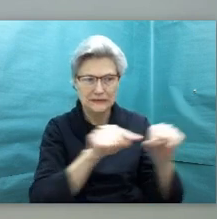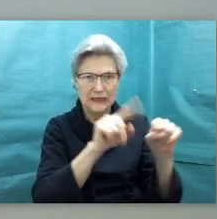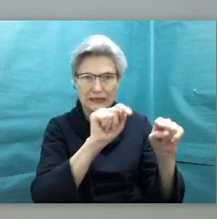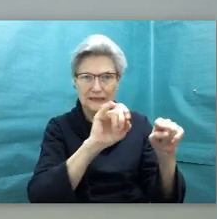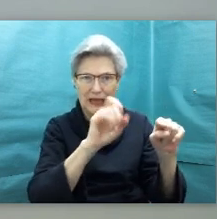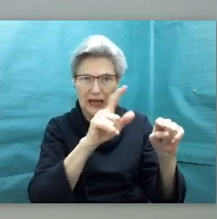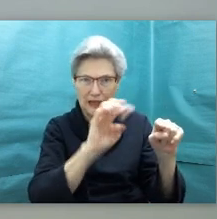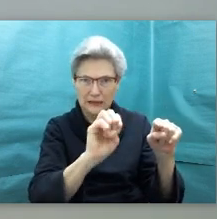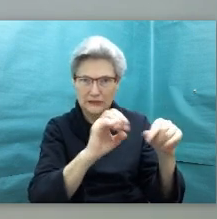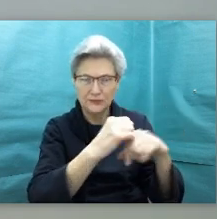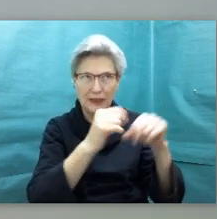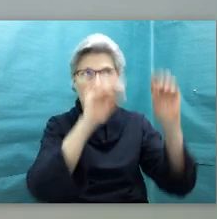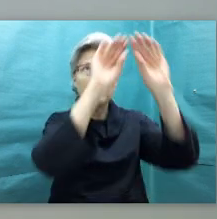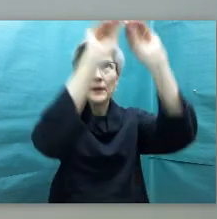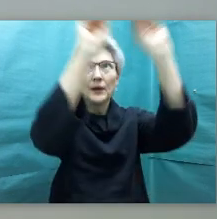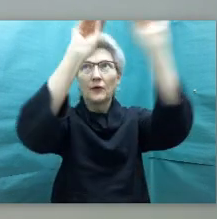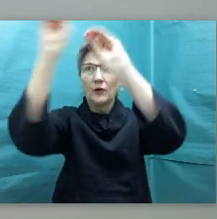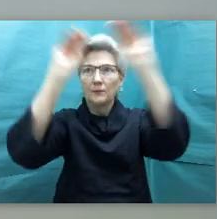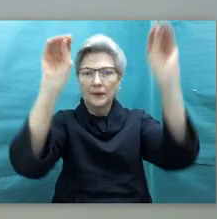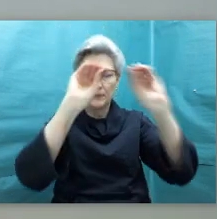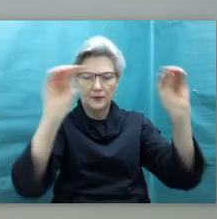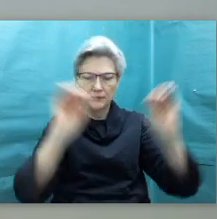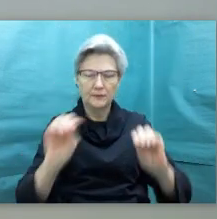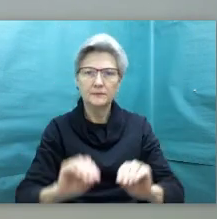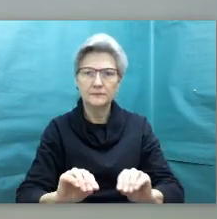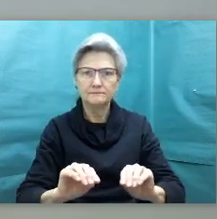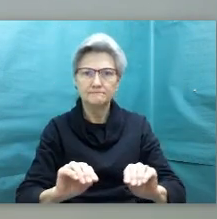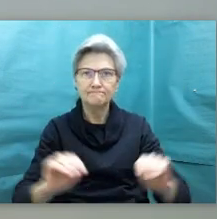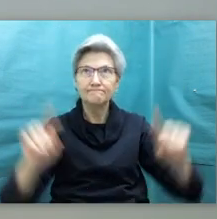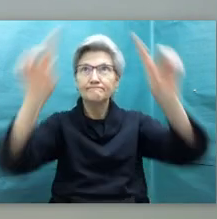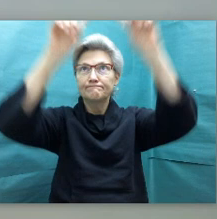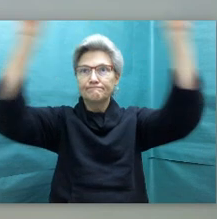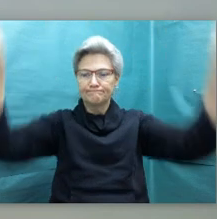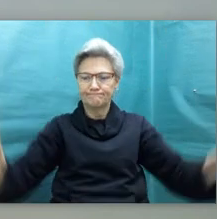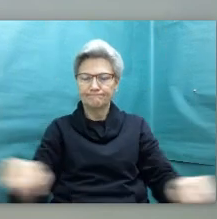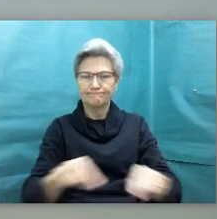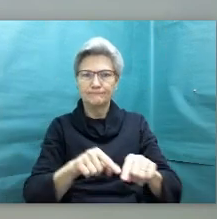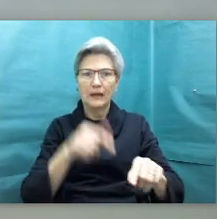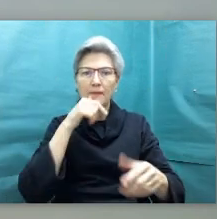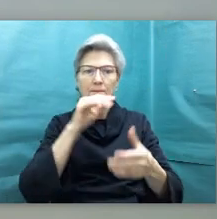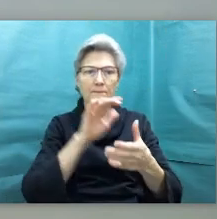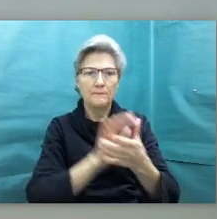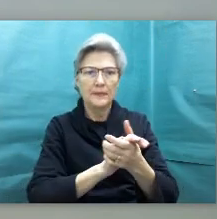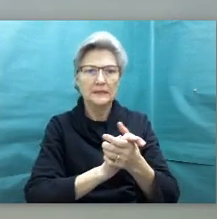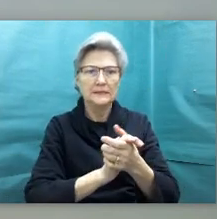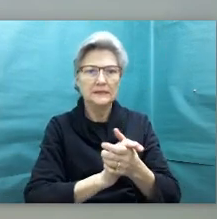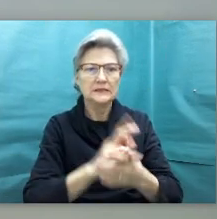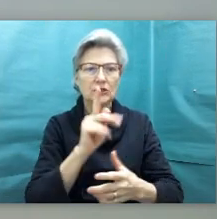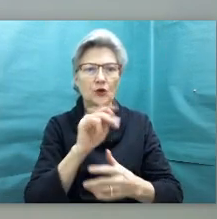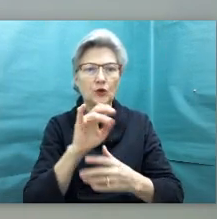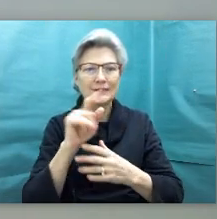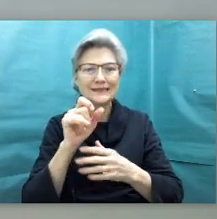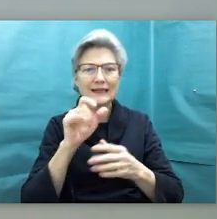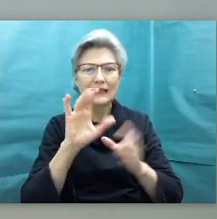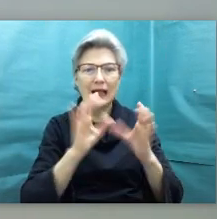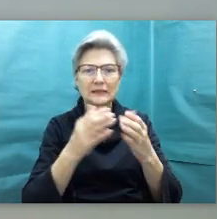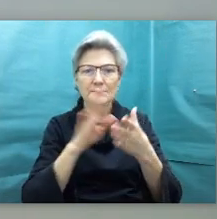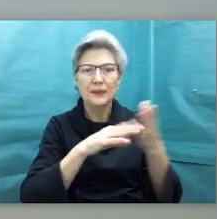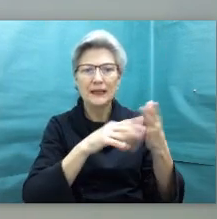mural. Mrs. Kirk's class painted 3/10 of the mural, and Mr. Becker's class